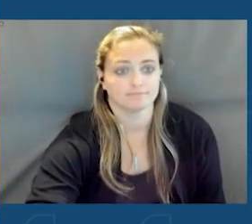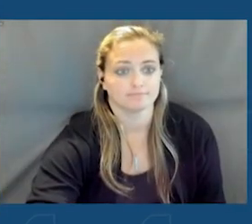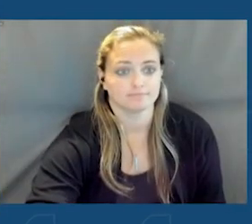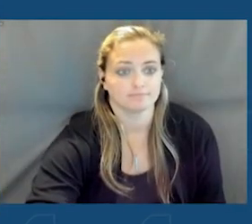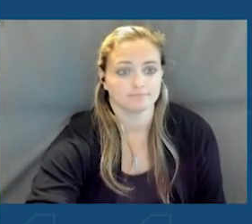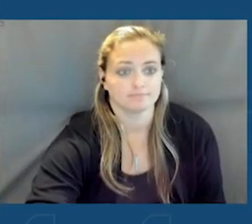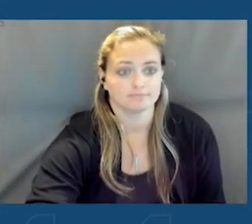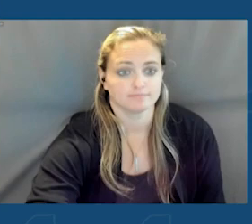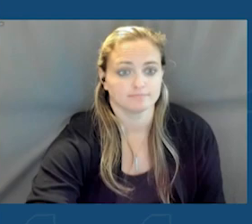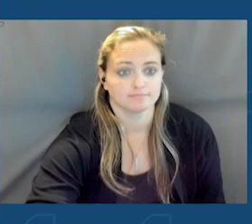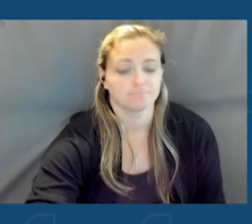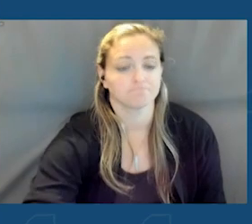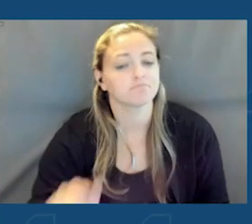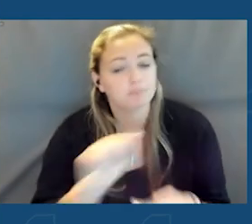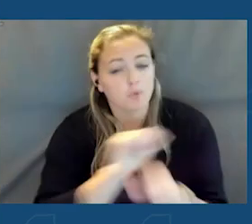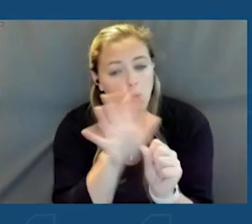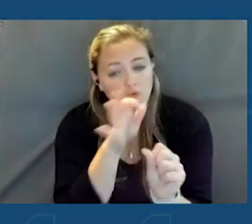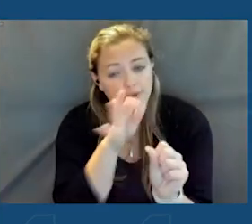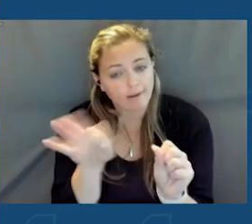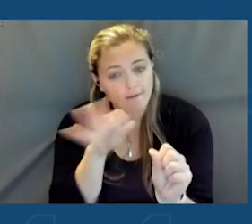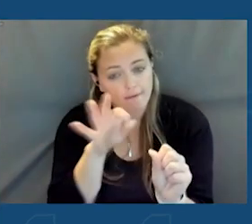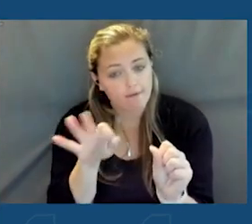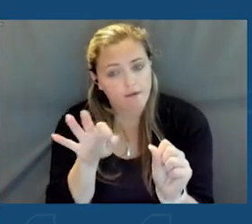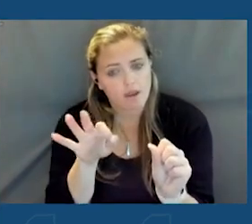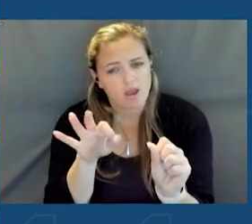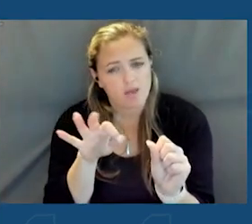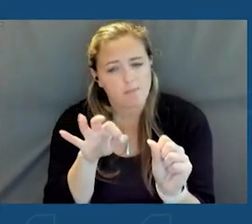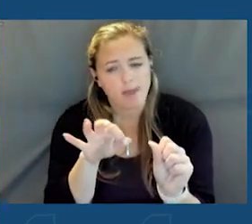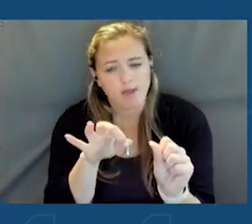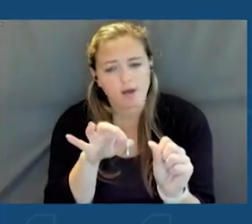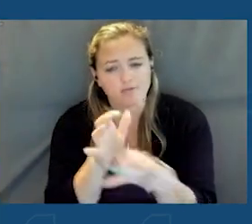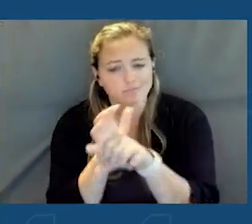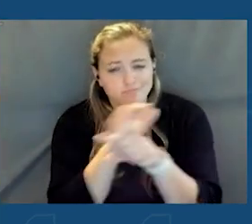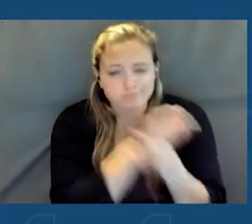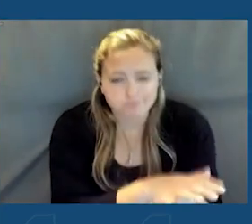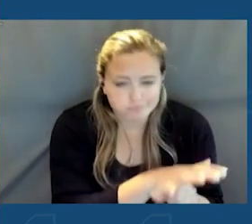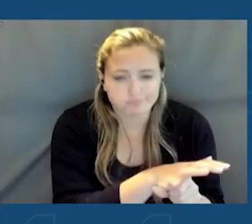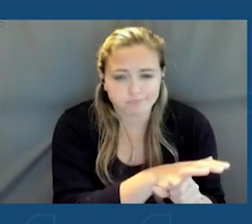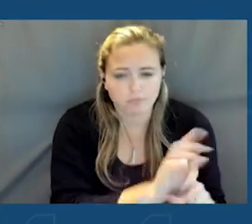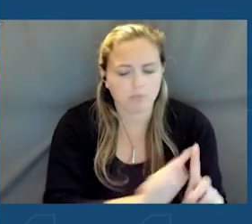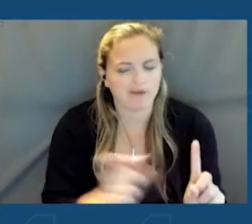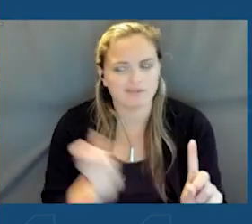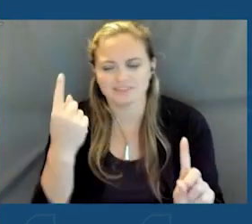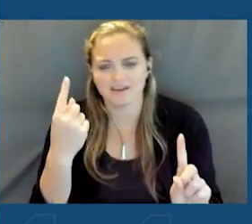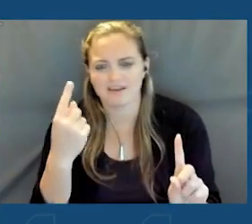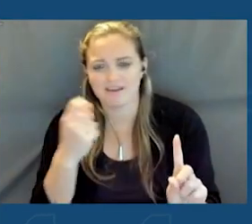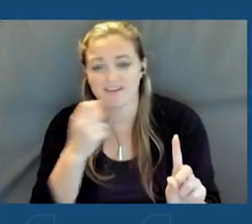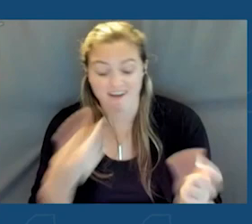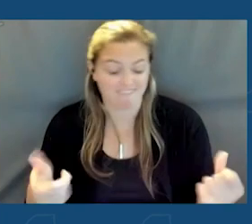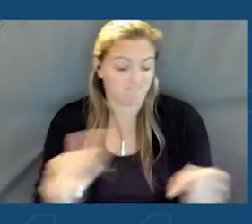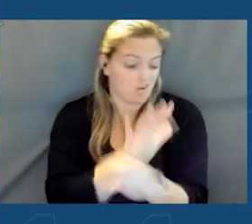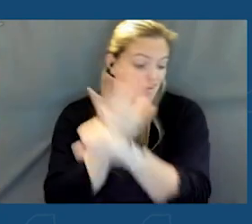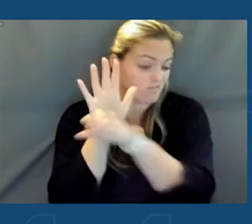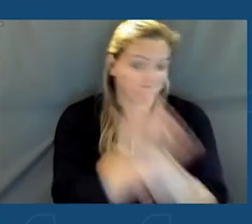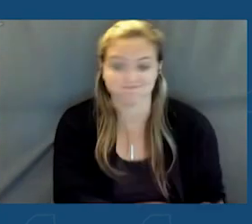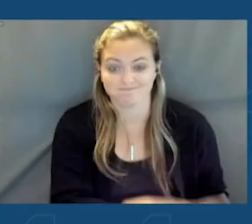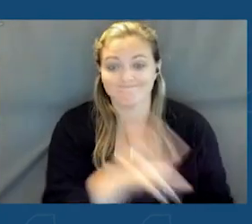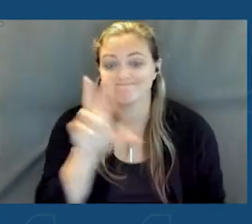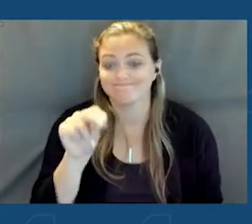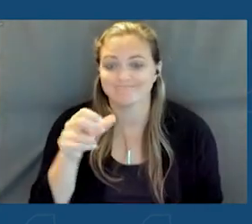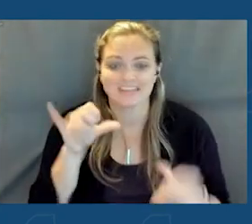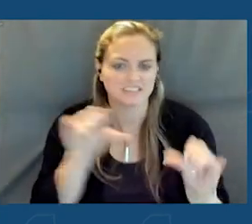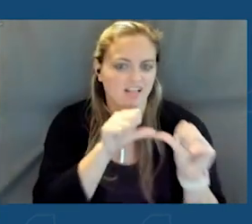COVID-19 may have knocked us down, but it didn't knock us out. It's this